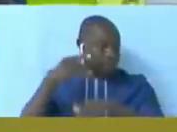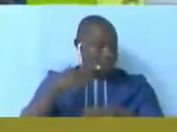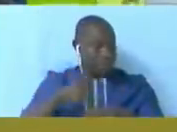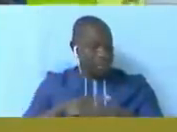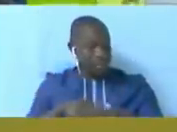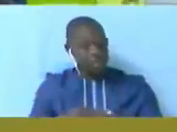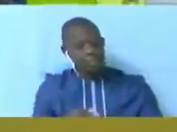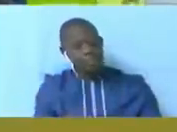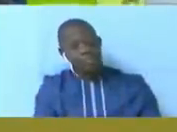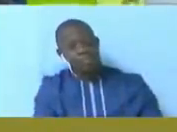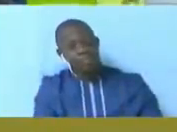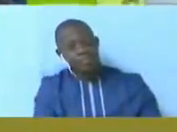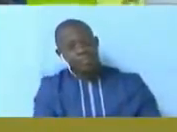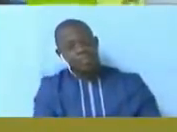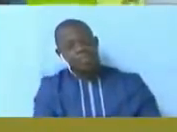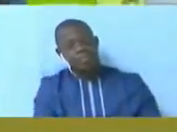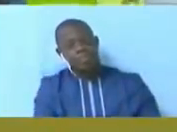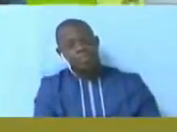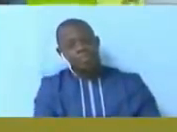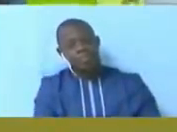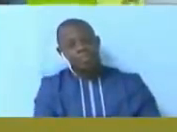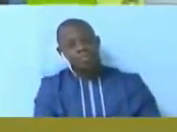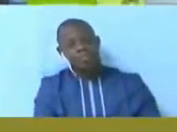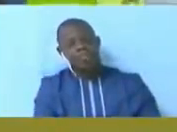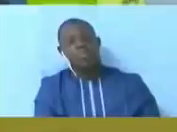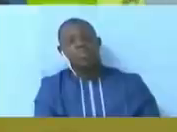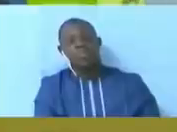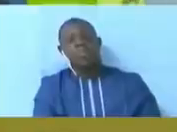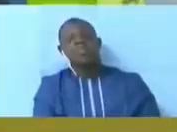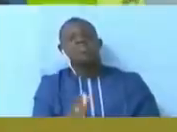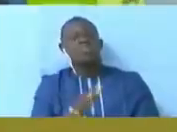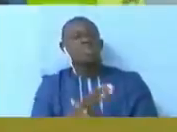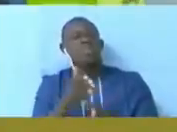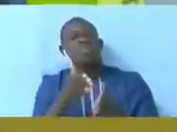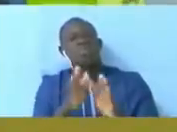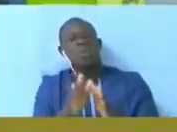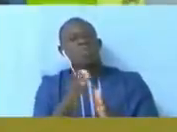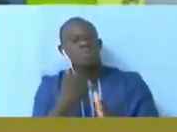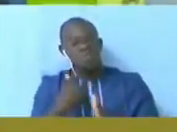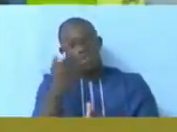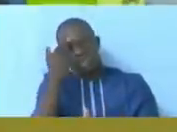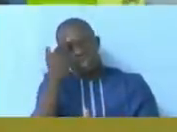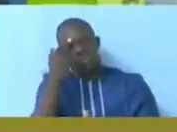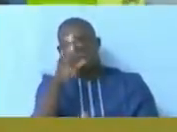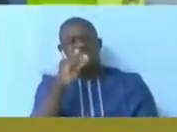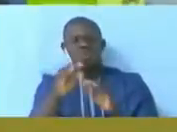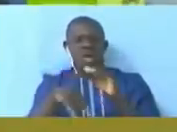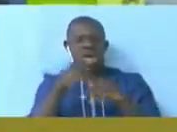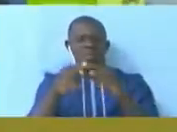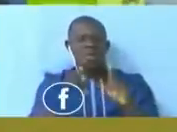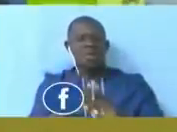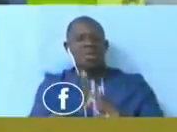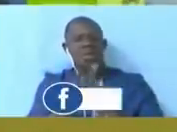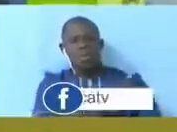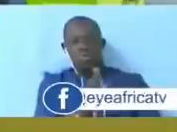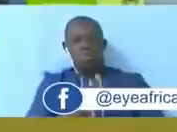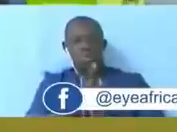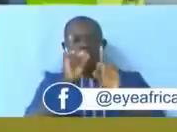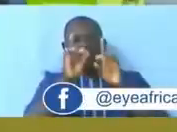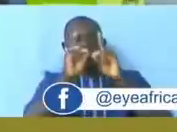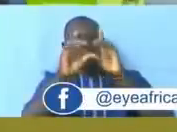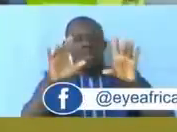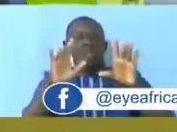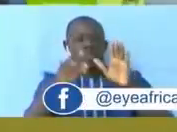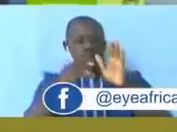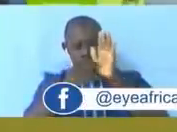wotembo do we were seemingly democratic quote and unquote yo barbitu otumo menka fo ani menka